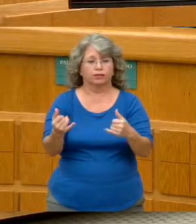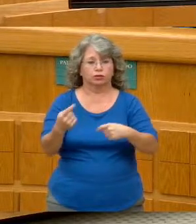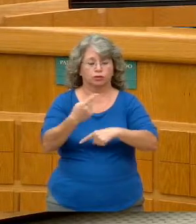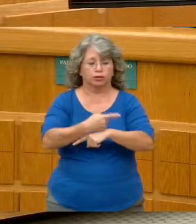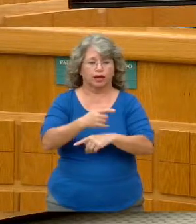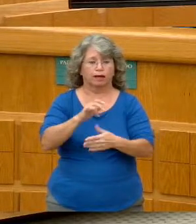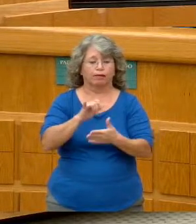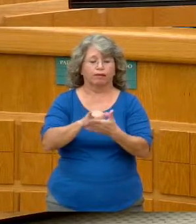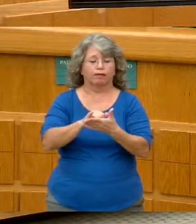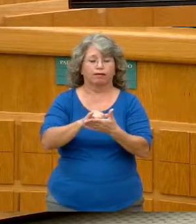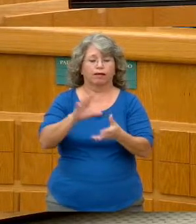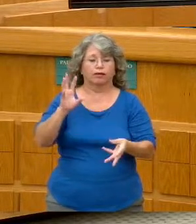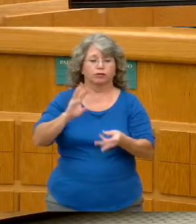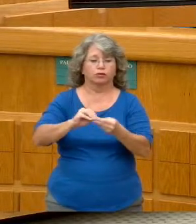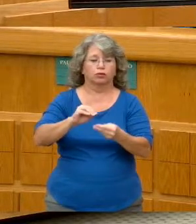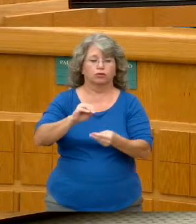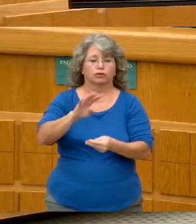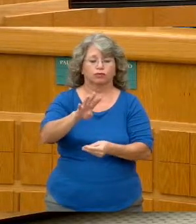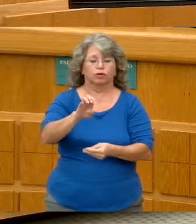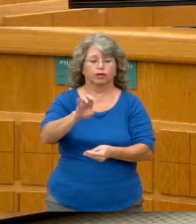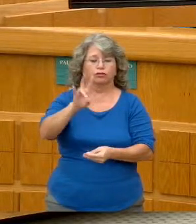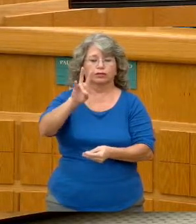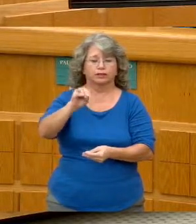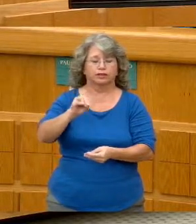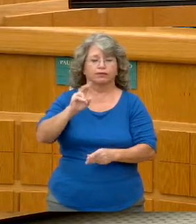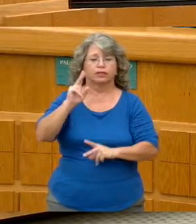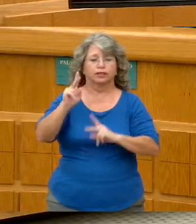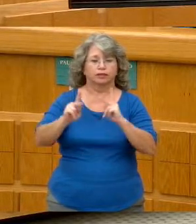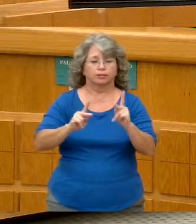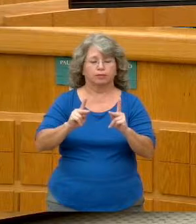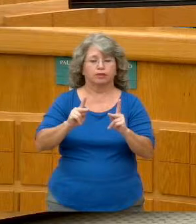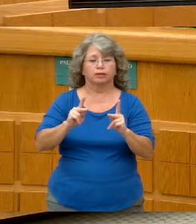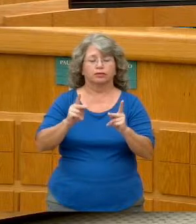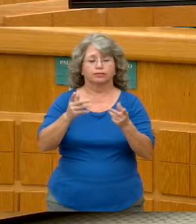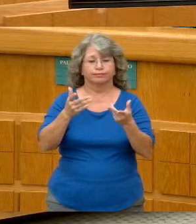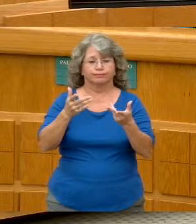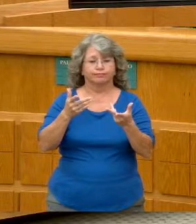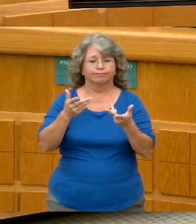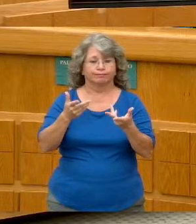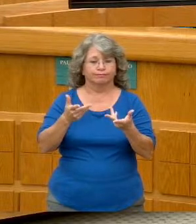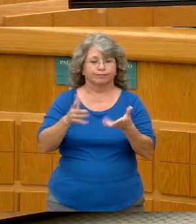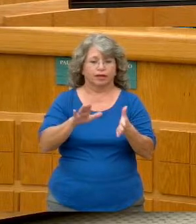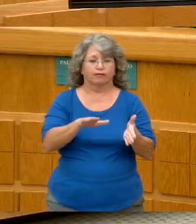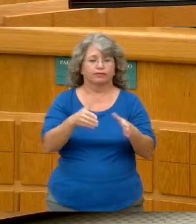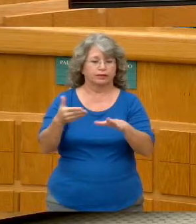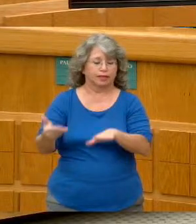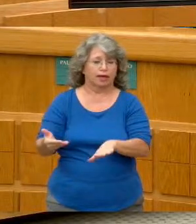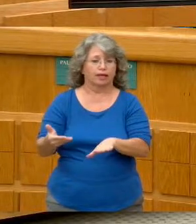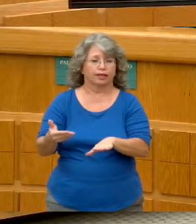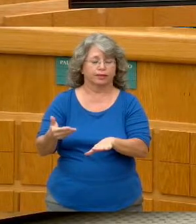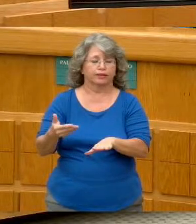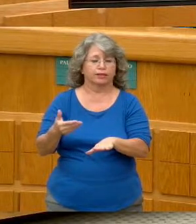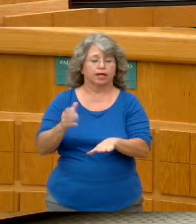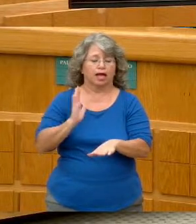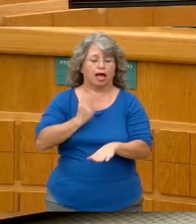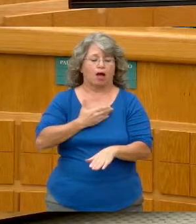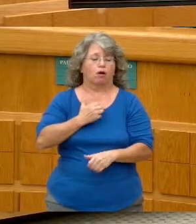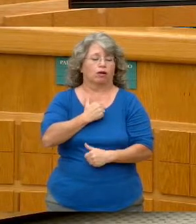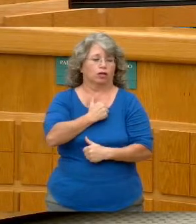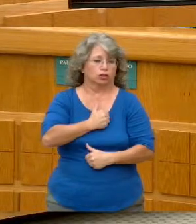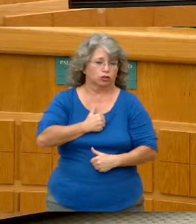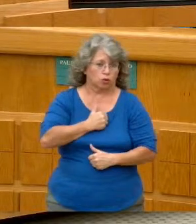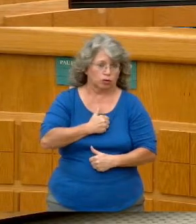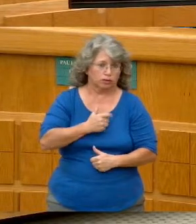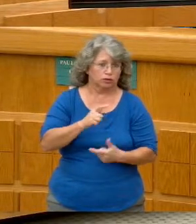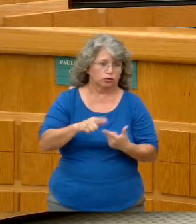to 470 individuals that have lost their fight to COVID-19. So our condolences to those